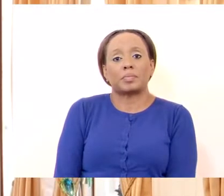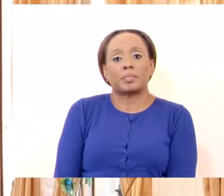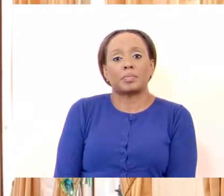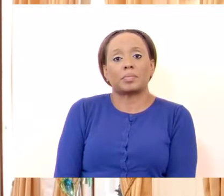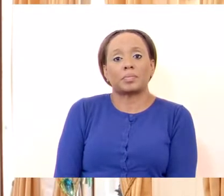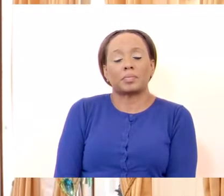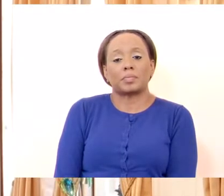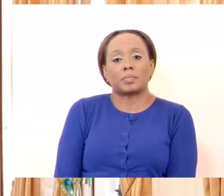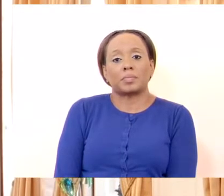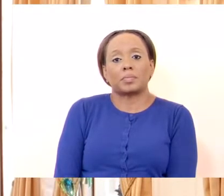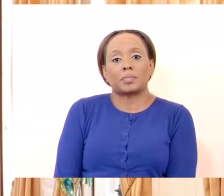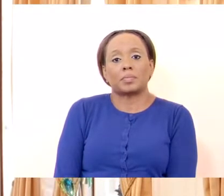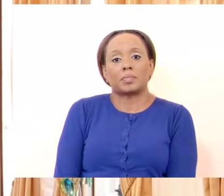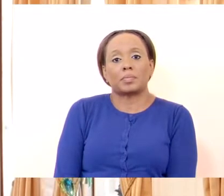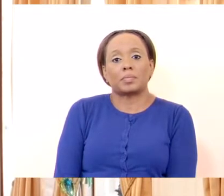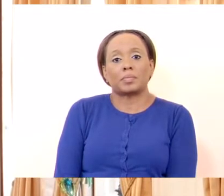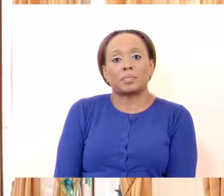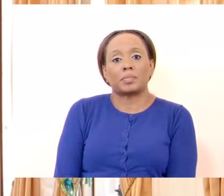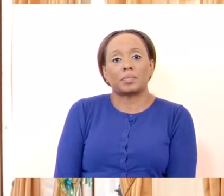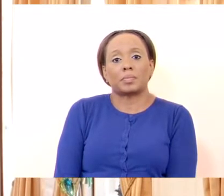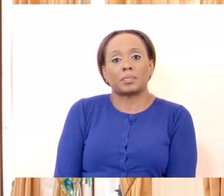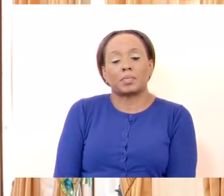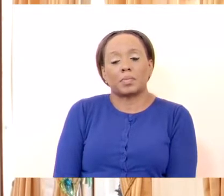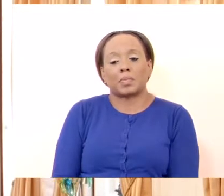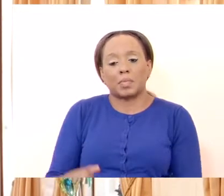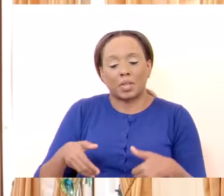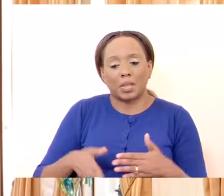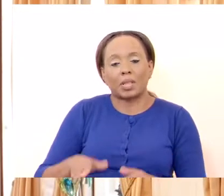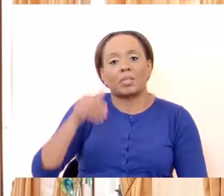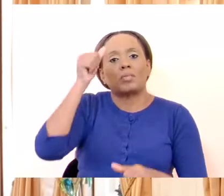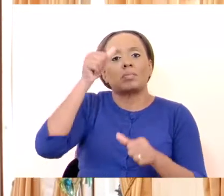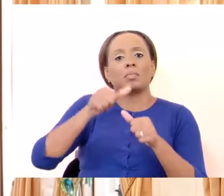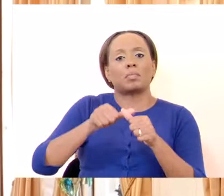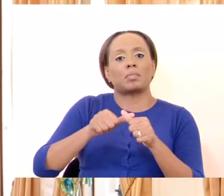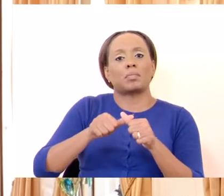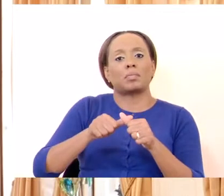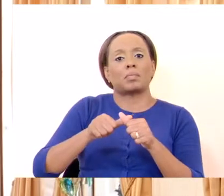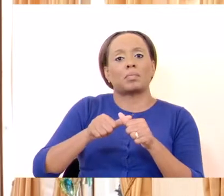departed Barbadian sisters and brothers